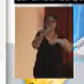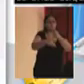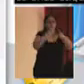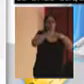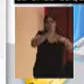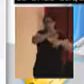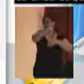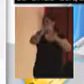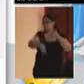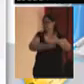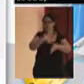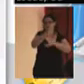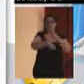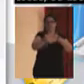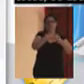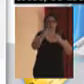used for many things,